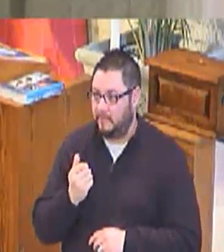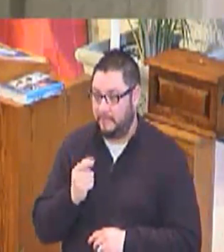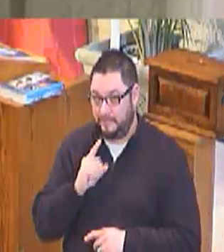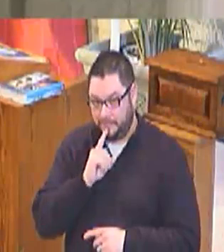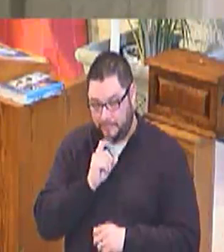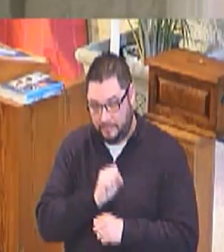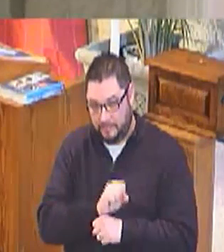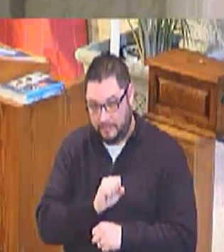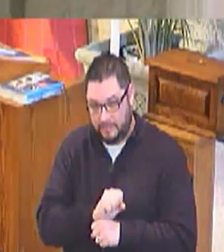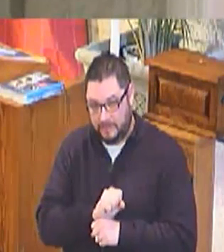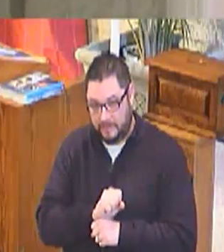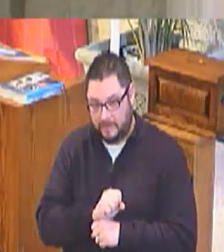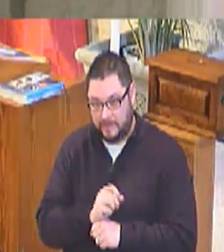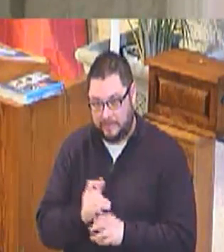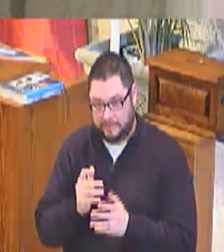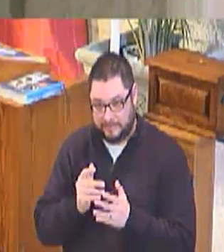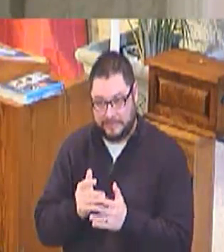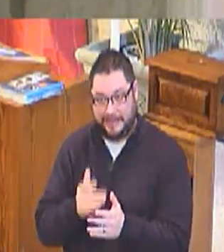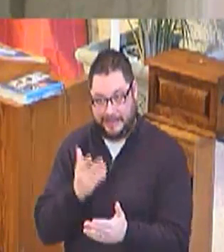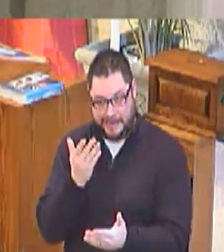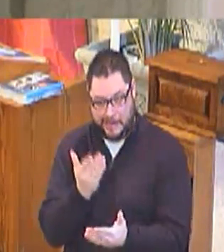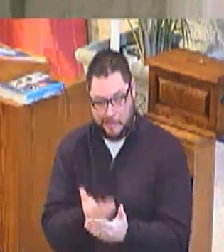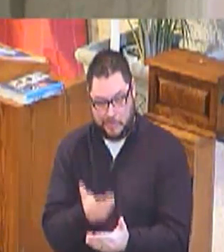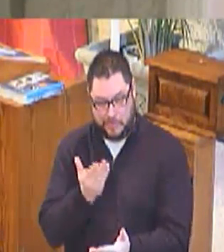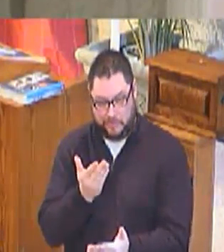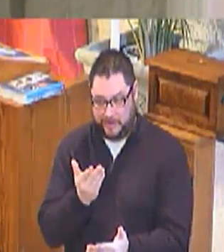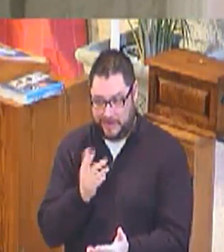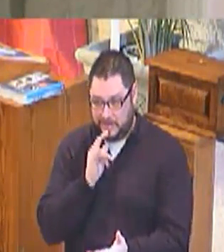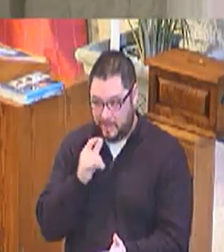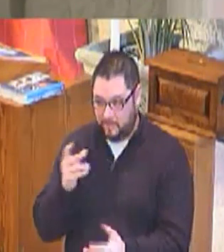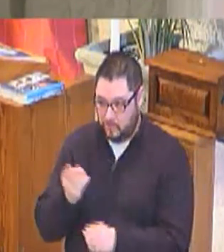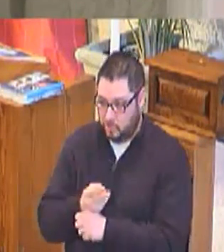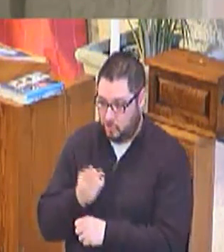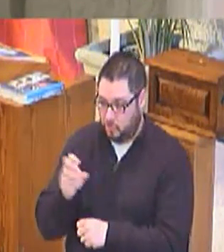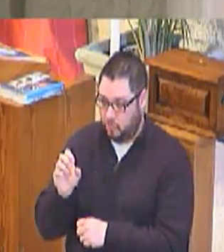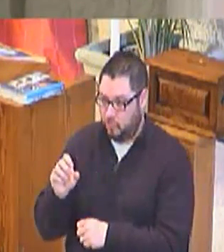fact, studies have even proven that using social